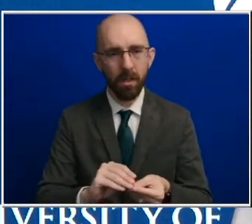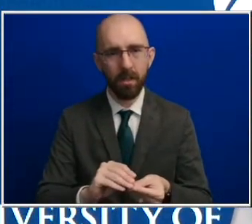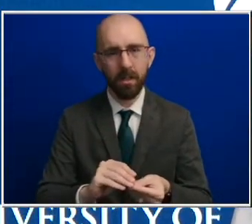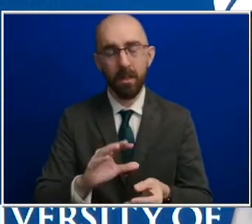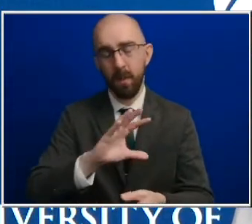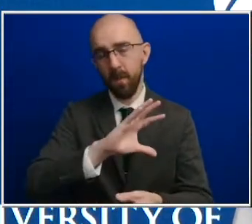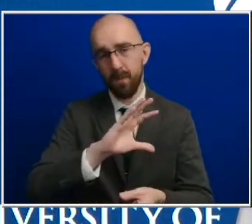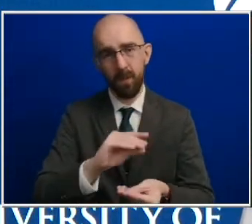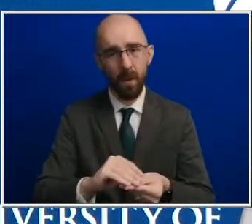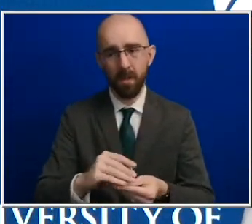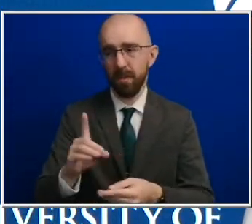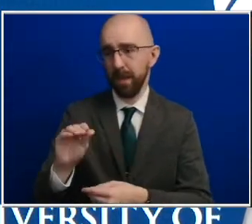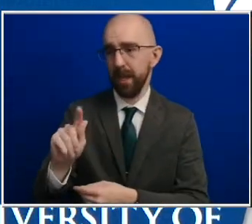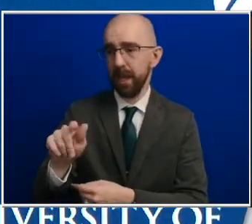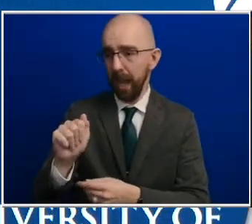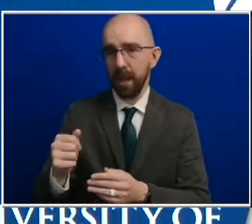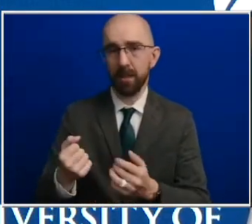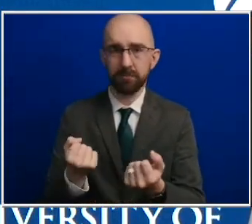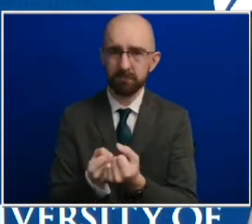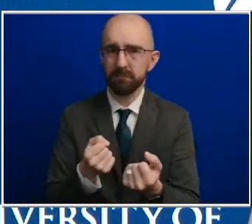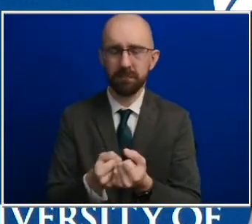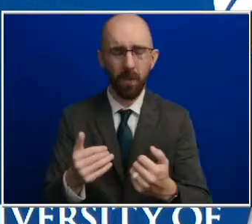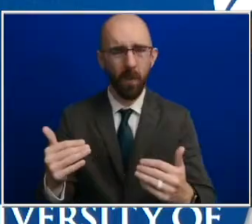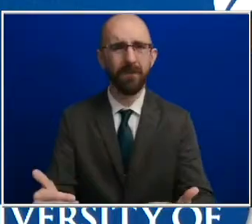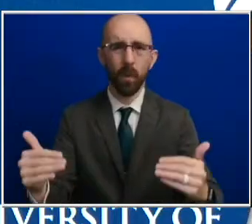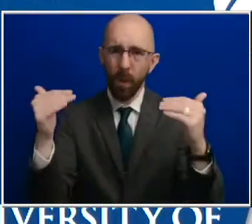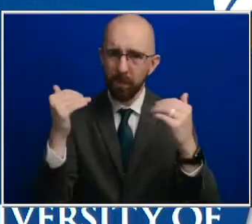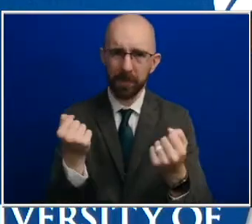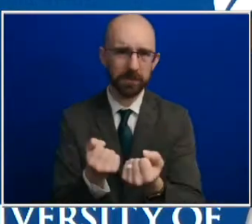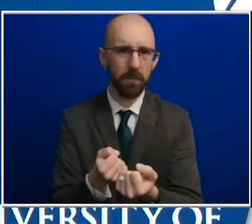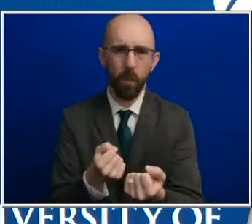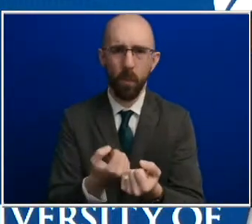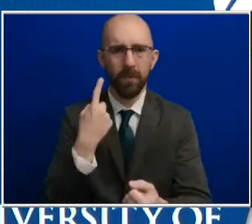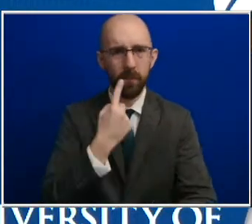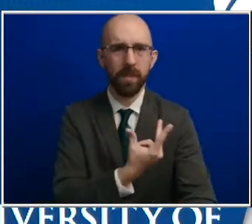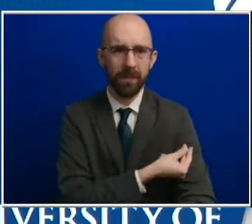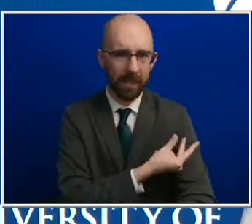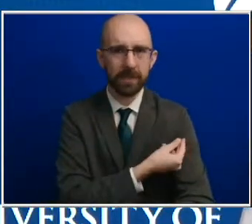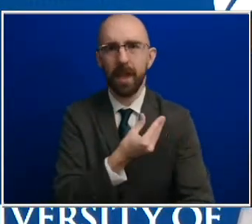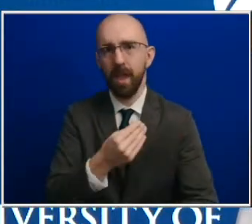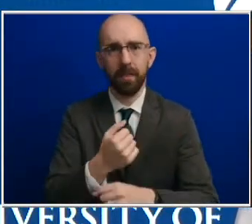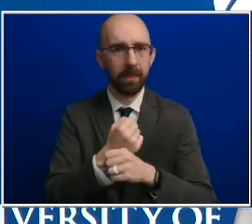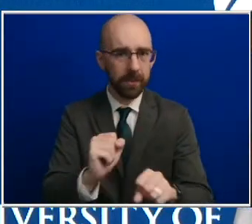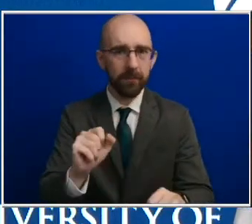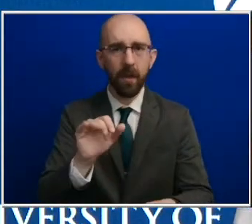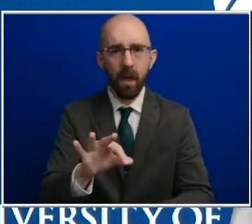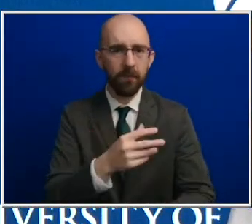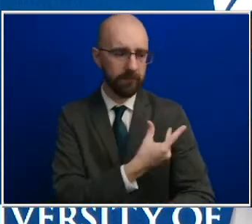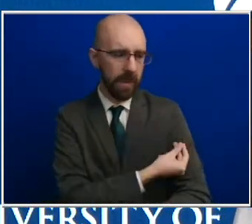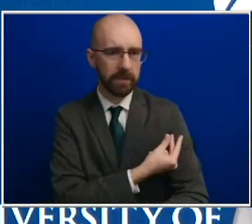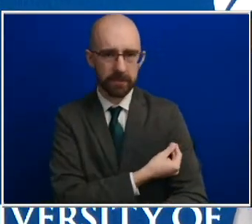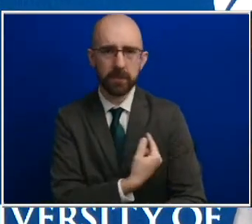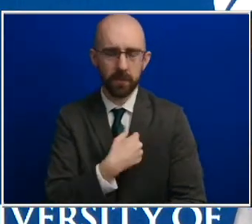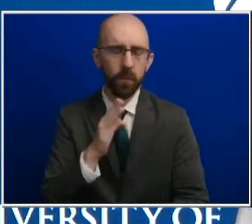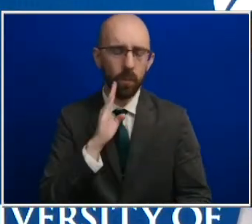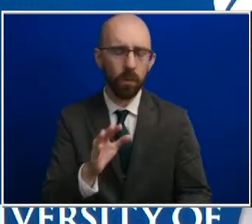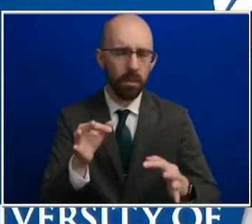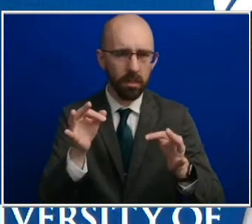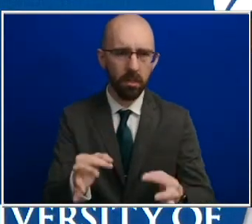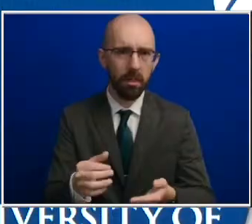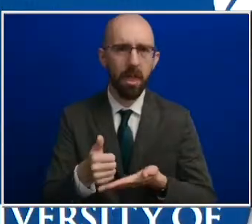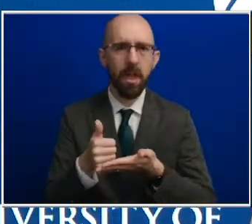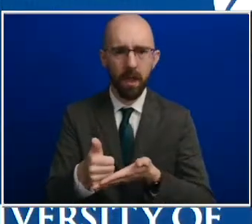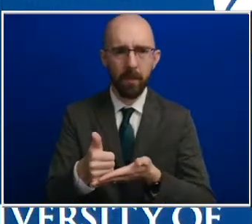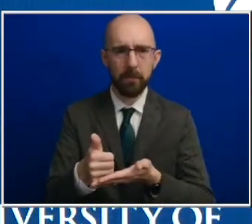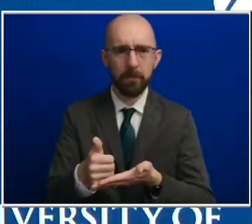overwhelming data support the benefits of the vaccine and the safety of the vaccine. We will certainly help describe